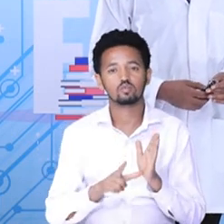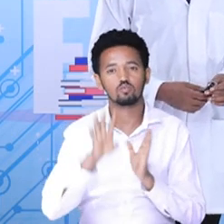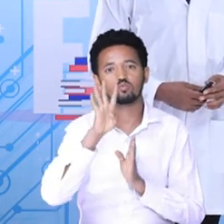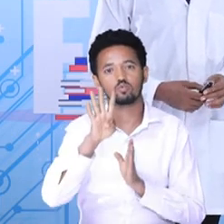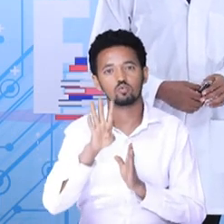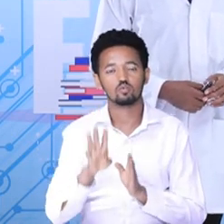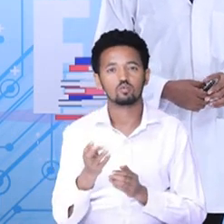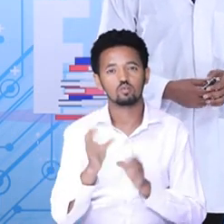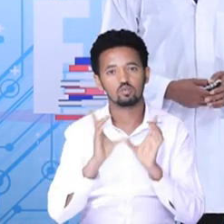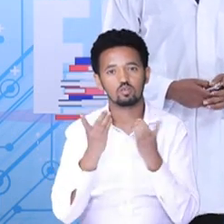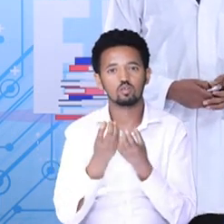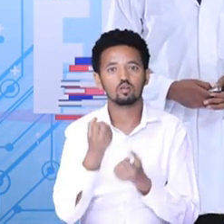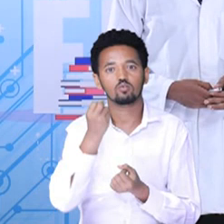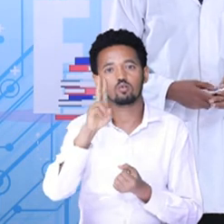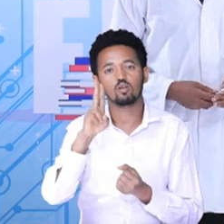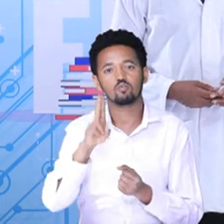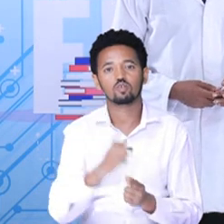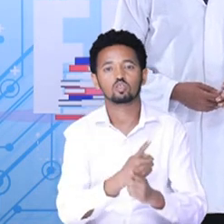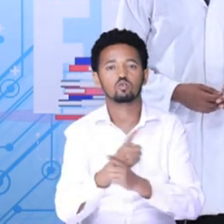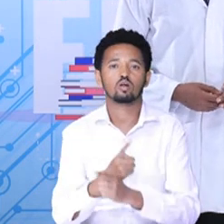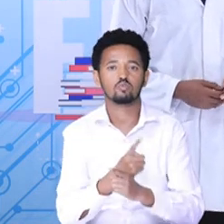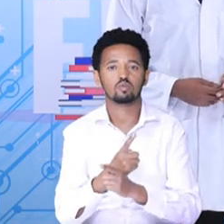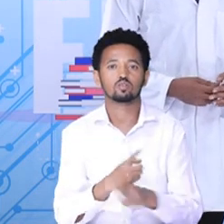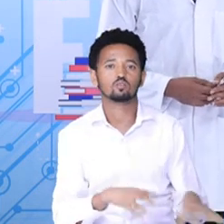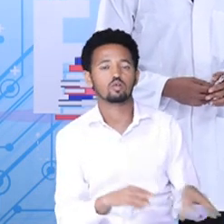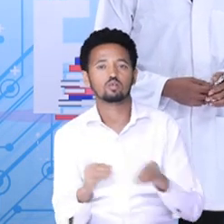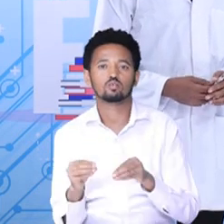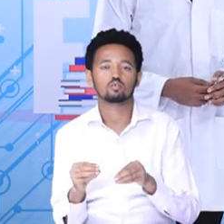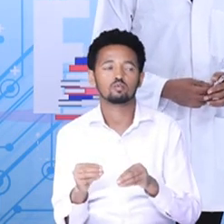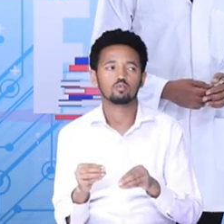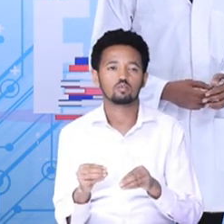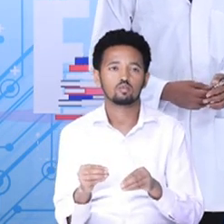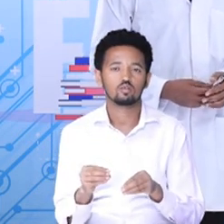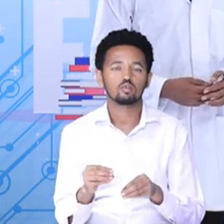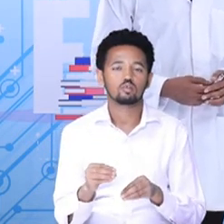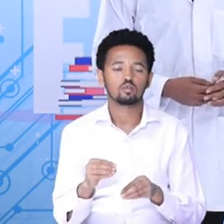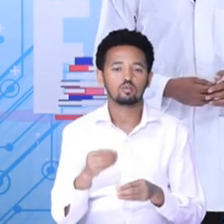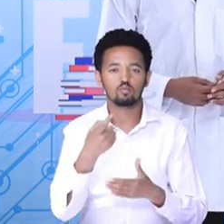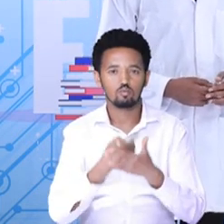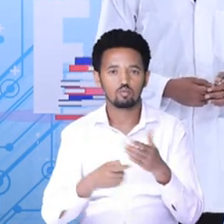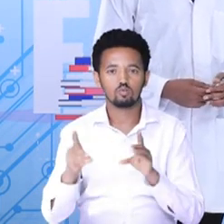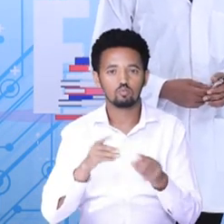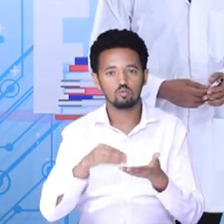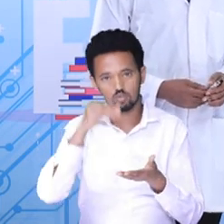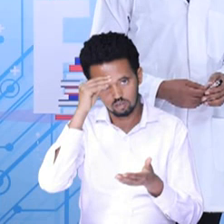your grade 12 geography. Students, what do you learn in your last